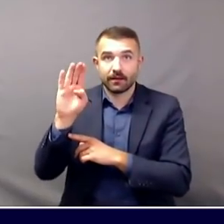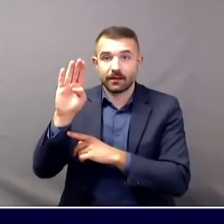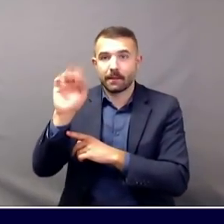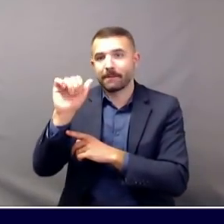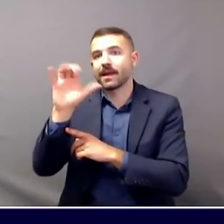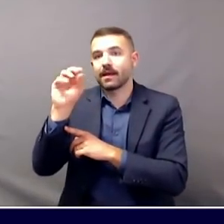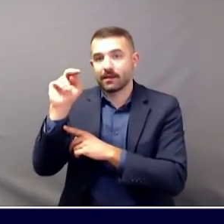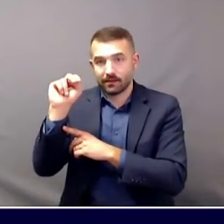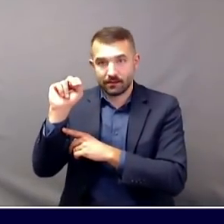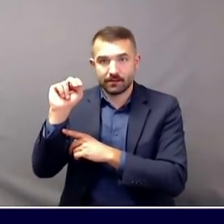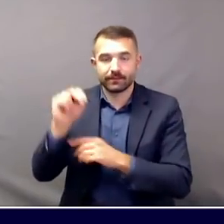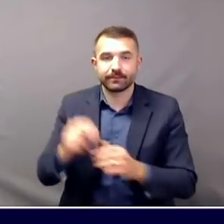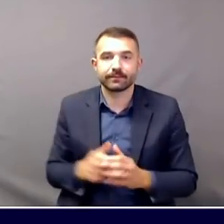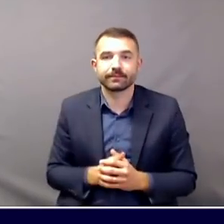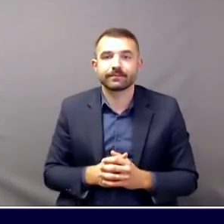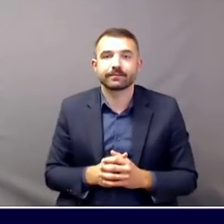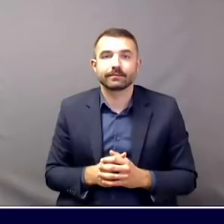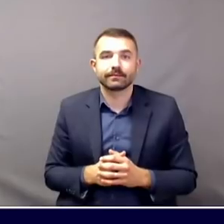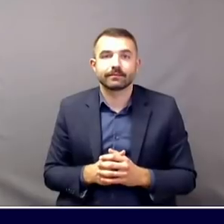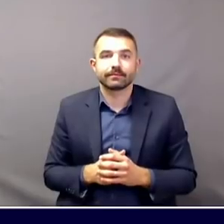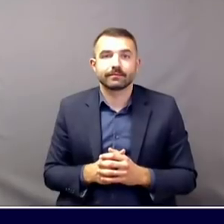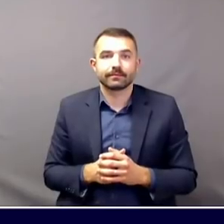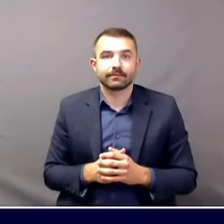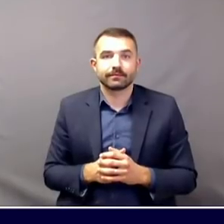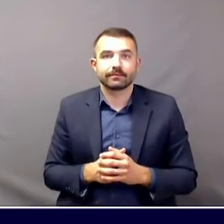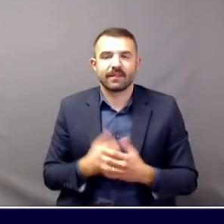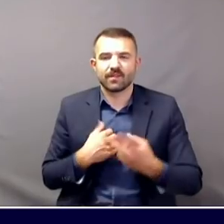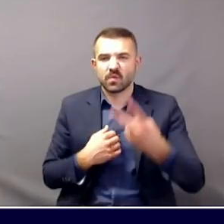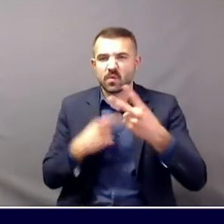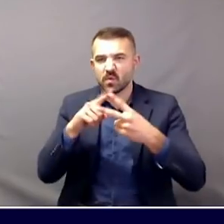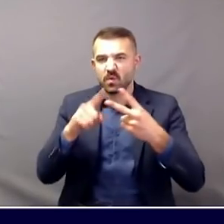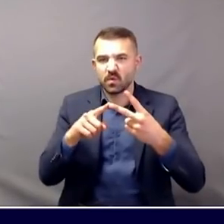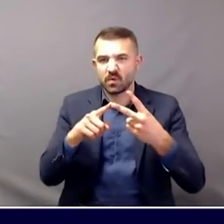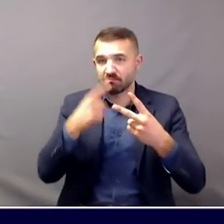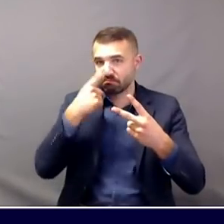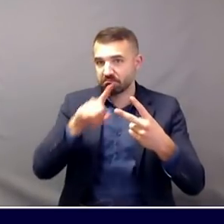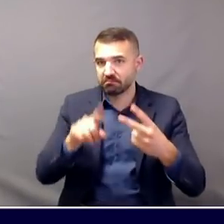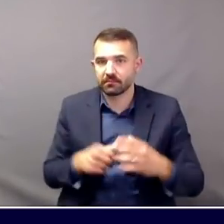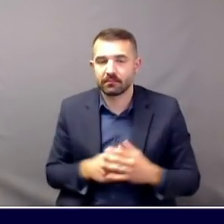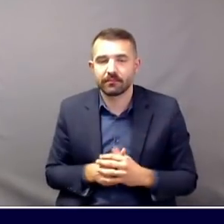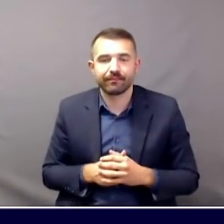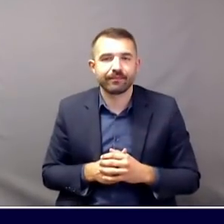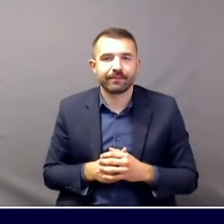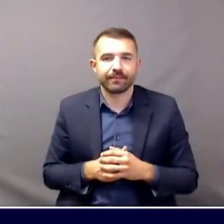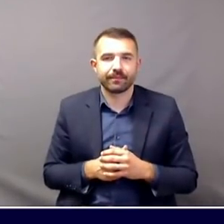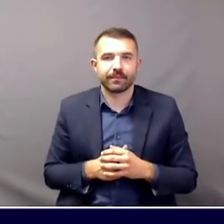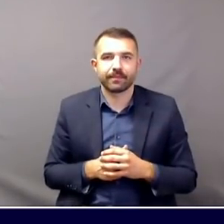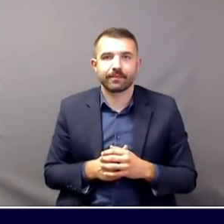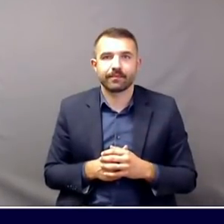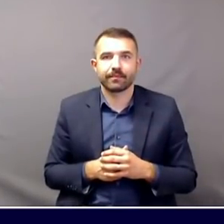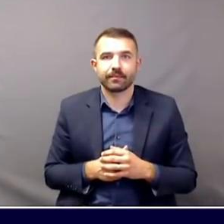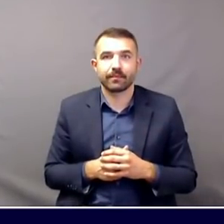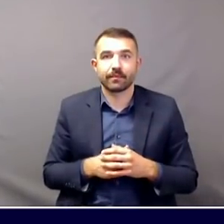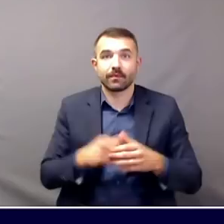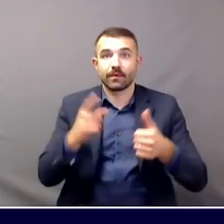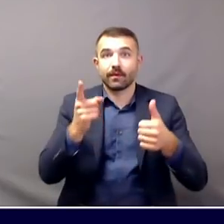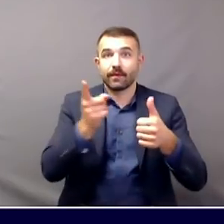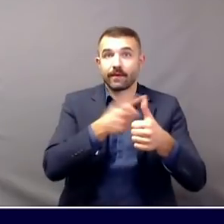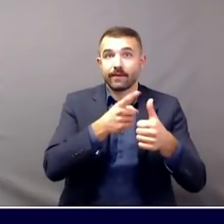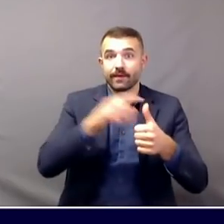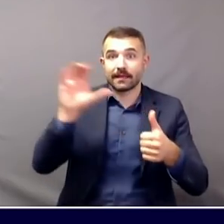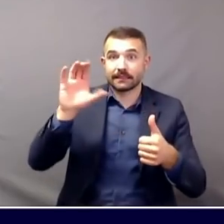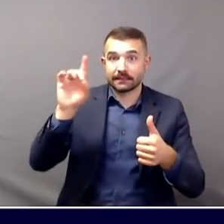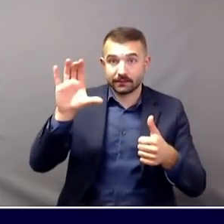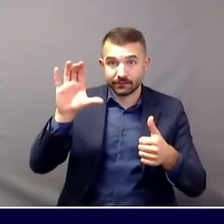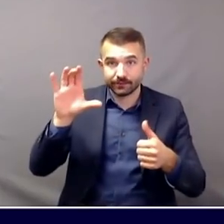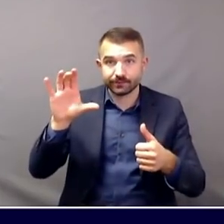Thanks a lot. I actually have two questions, if you'll allow me. First, can you say if and how the CDC is preparing for another outbreak